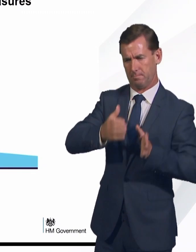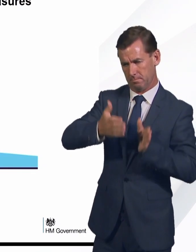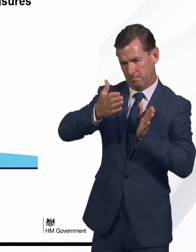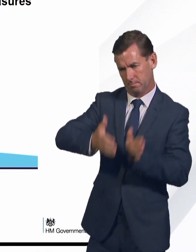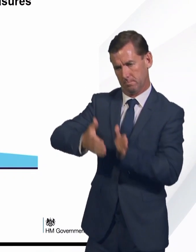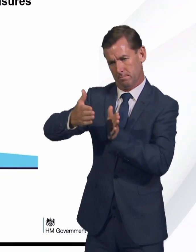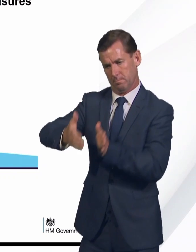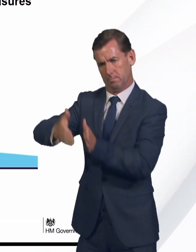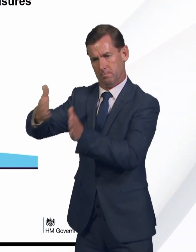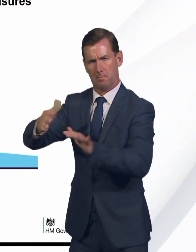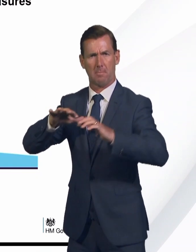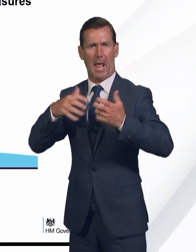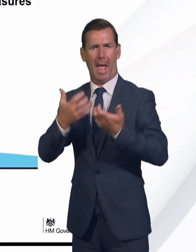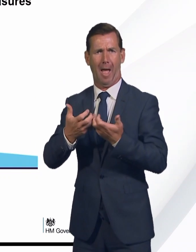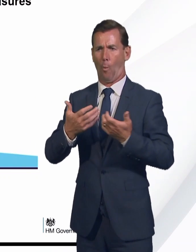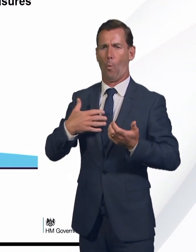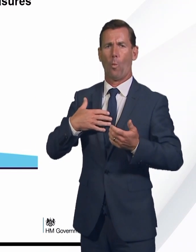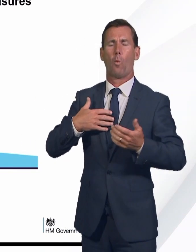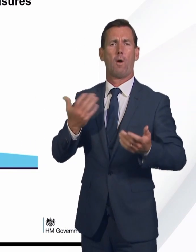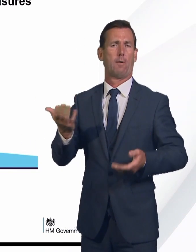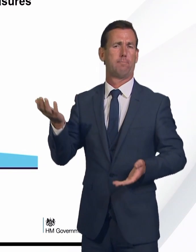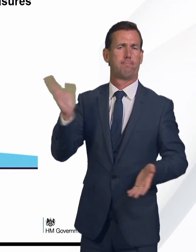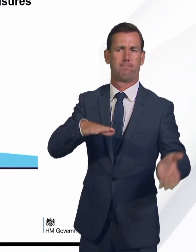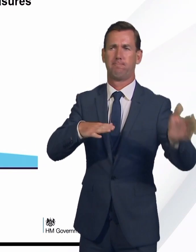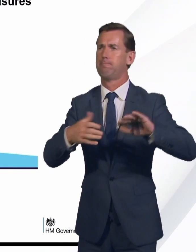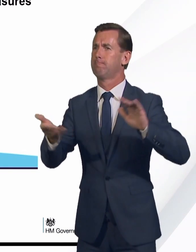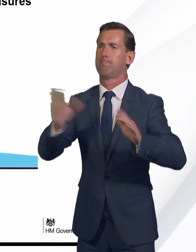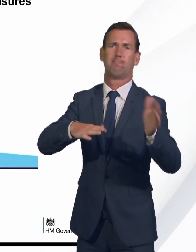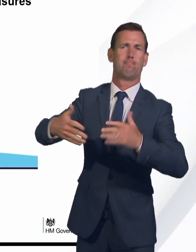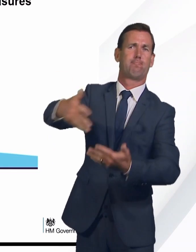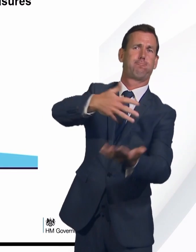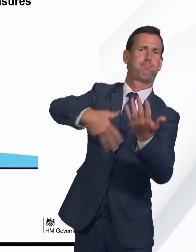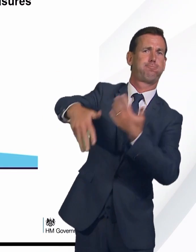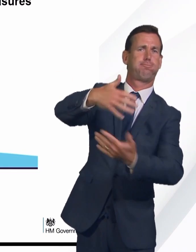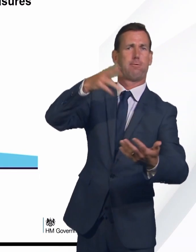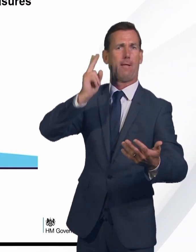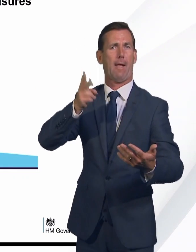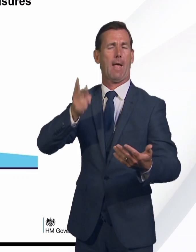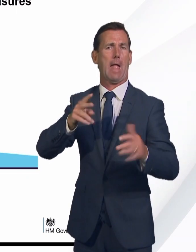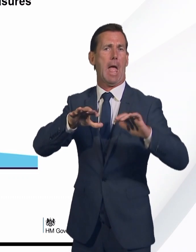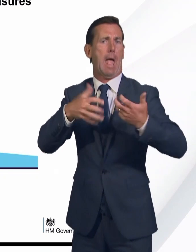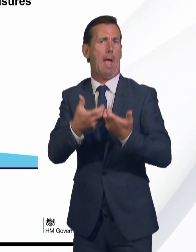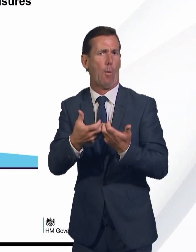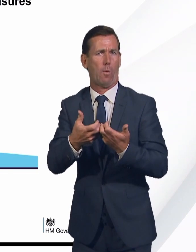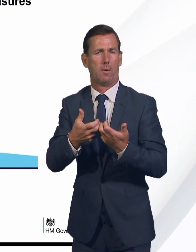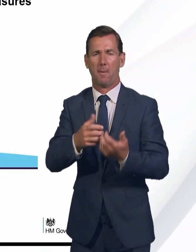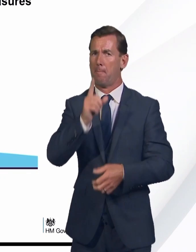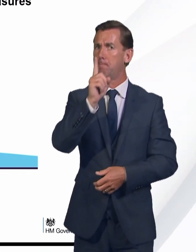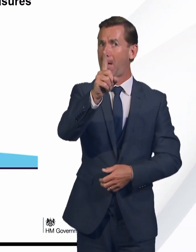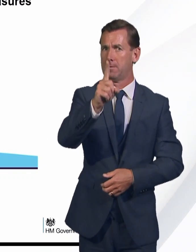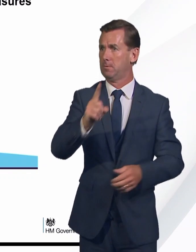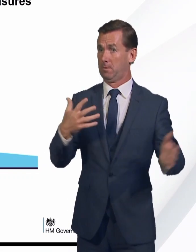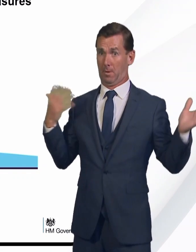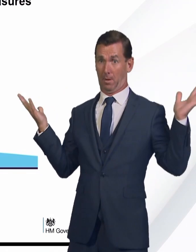to modify the social distancing rules and start to restore freedom to this country, all the while avoiding a